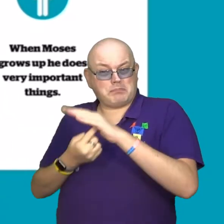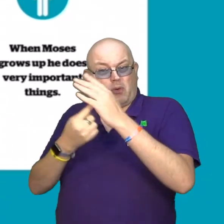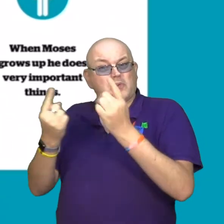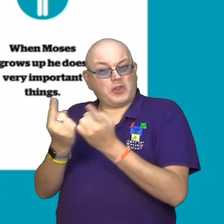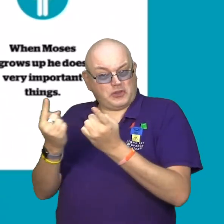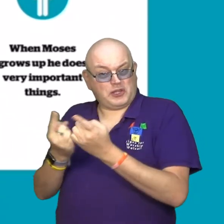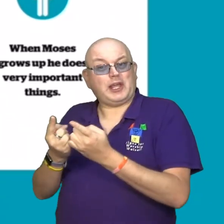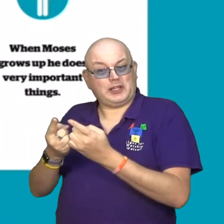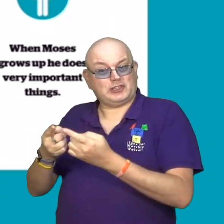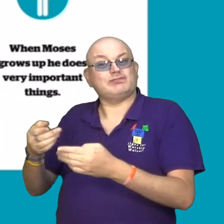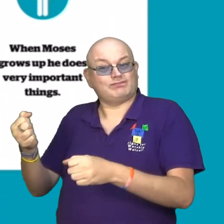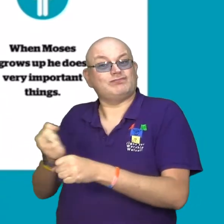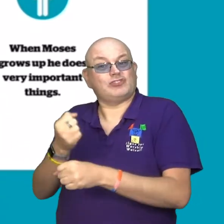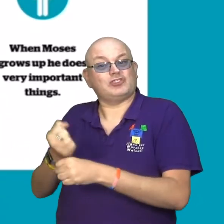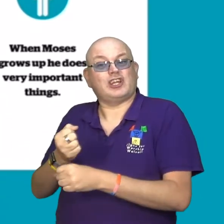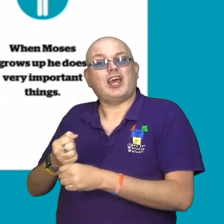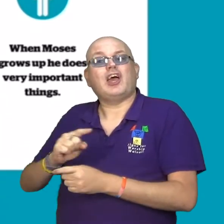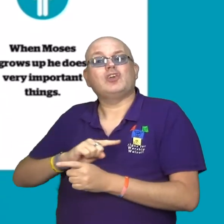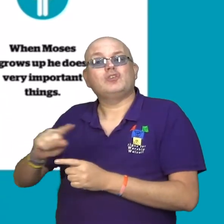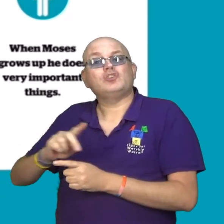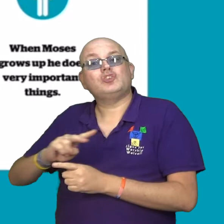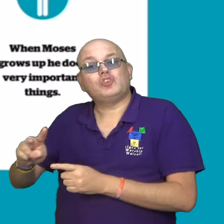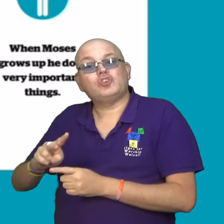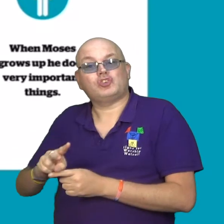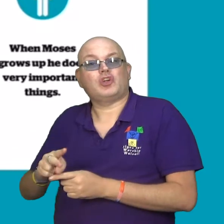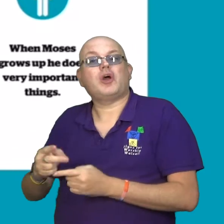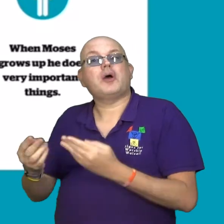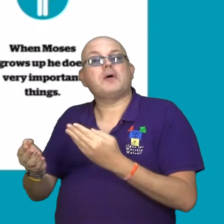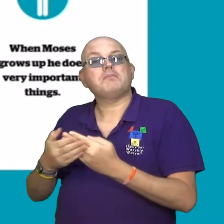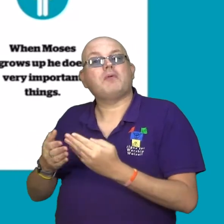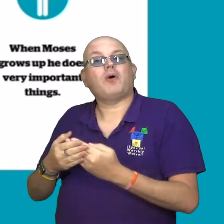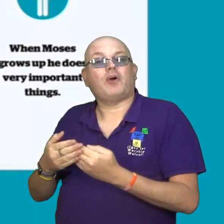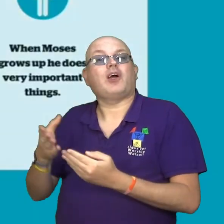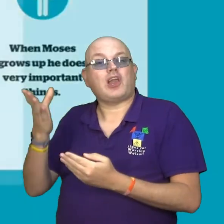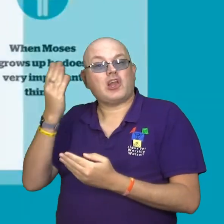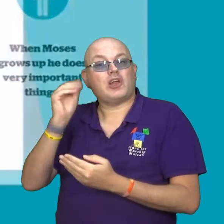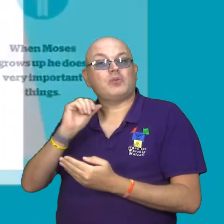important things. And over the next couple of weeks, we'll find out more.